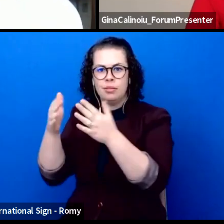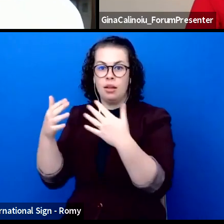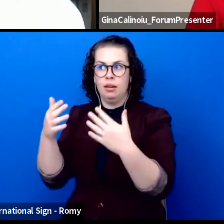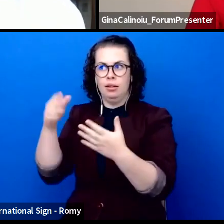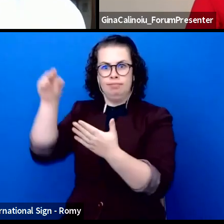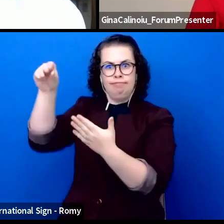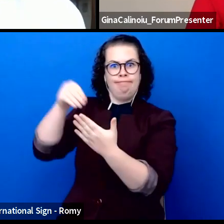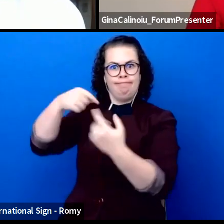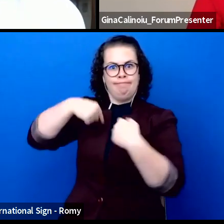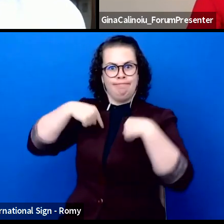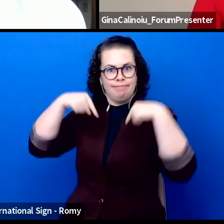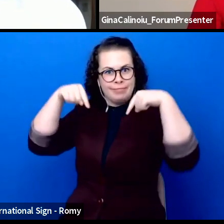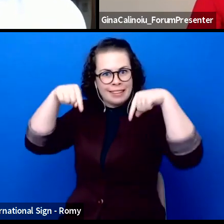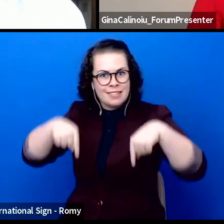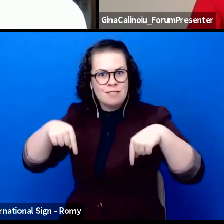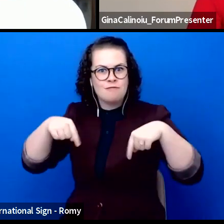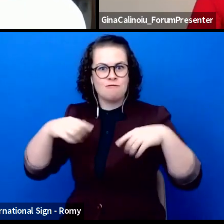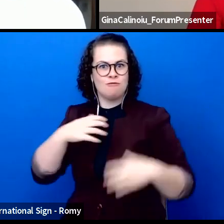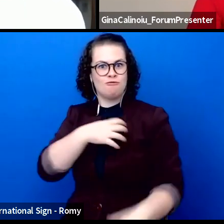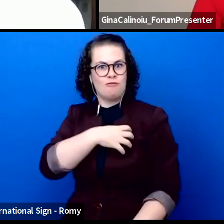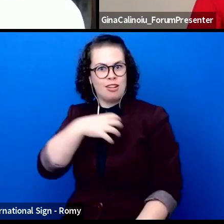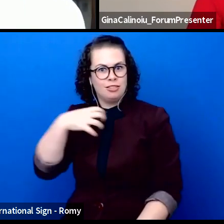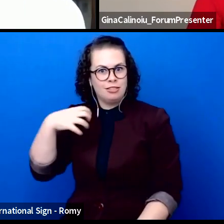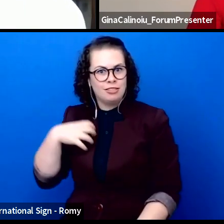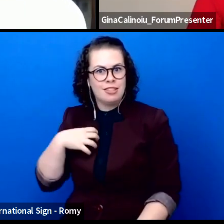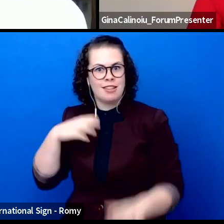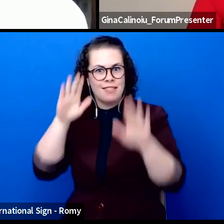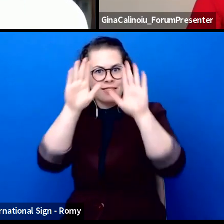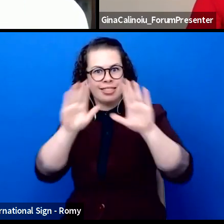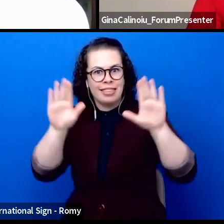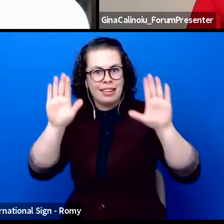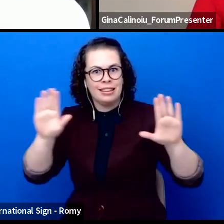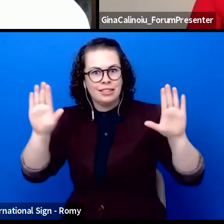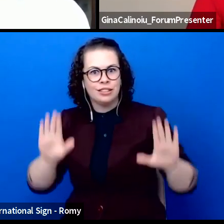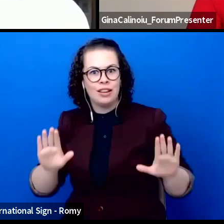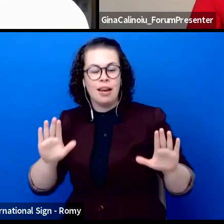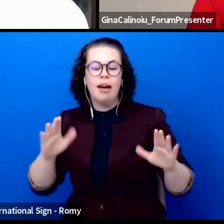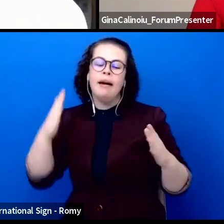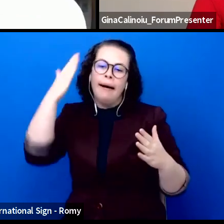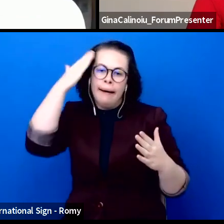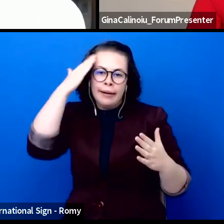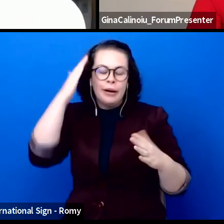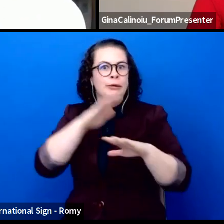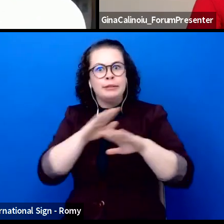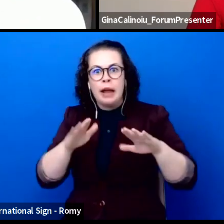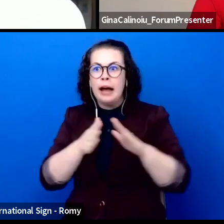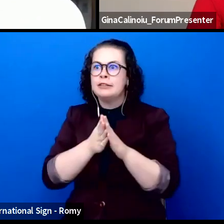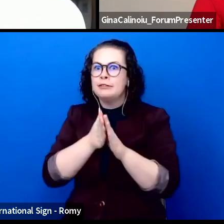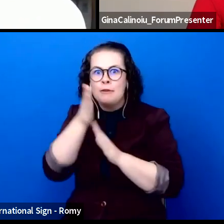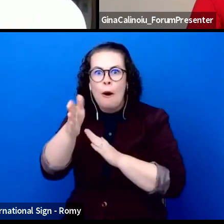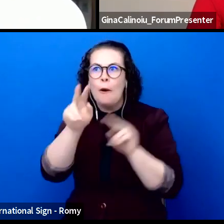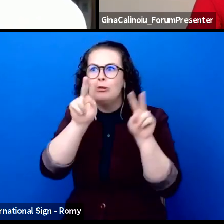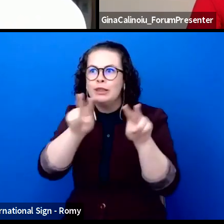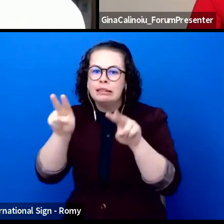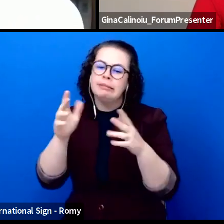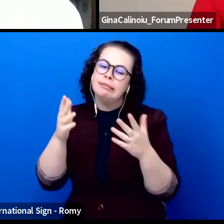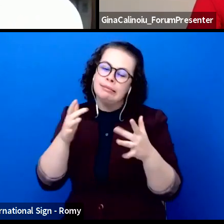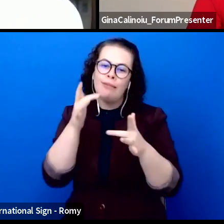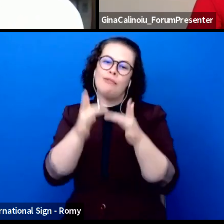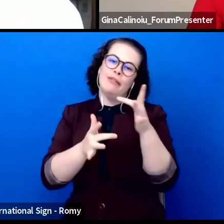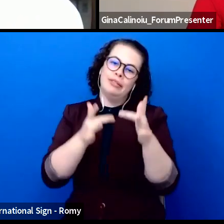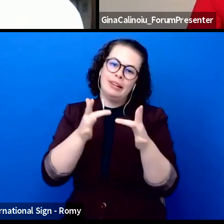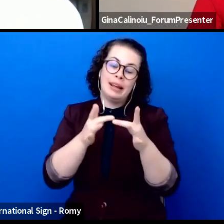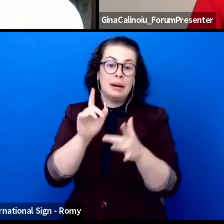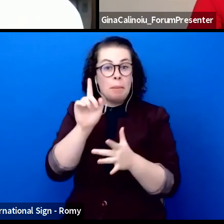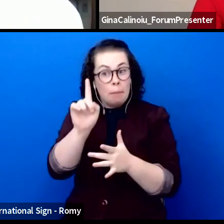Staatsschauspiel Dresden, even if this has to be virtually, to Joachim Klement, General